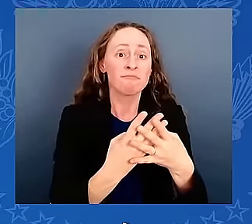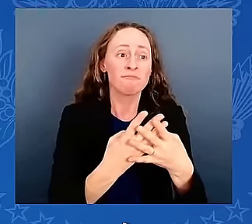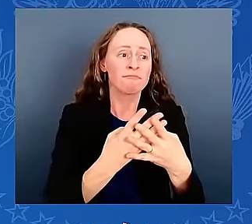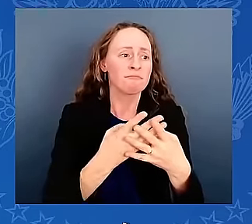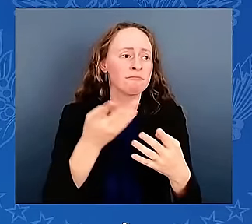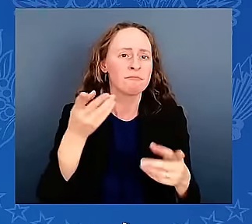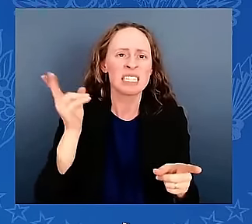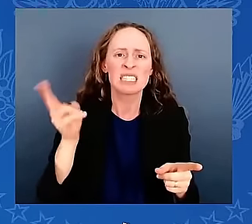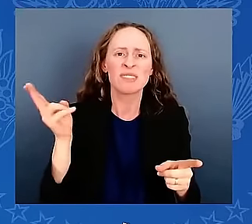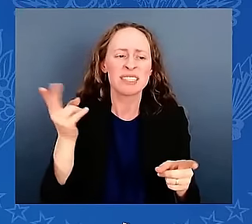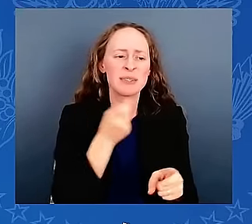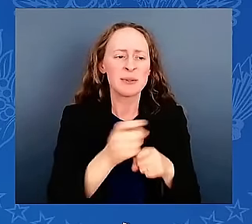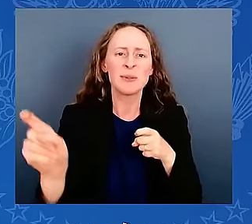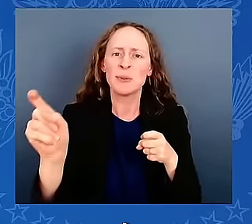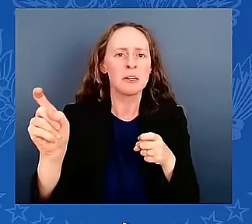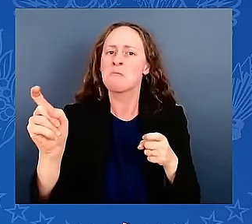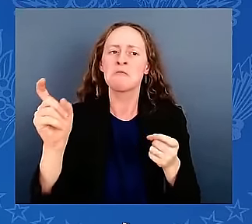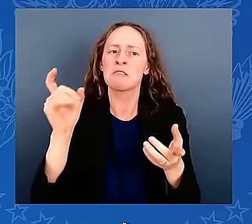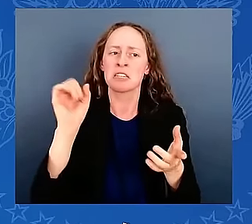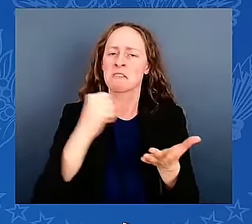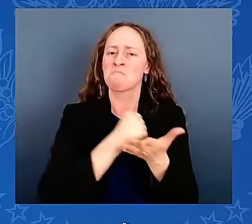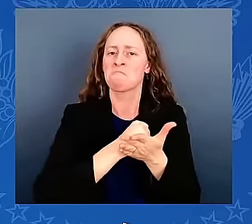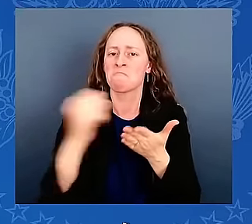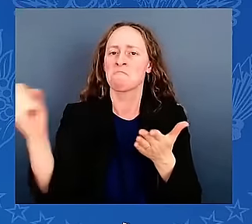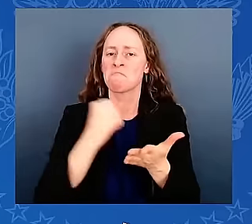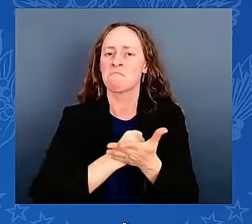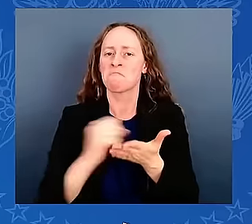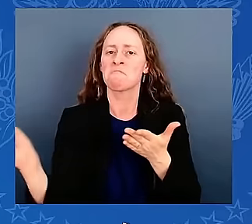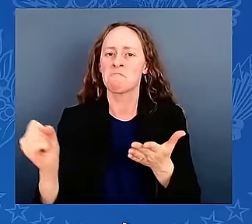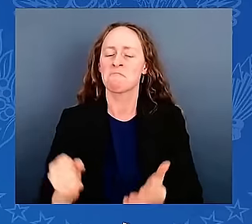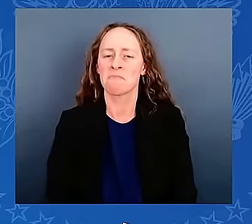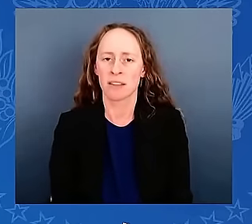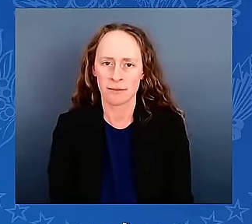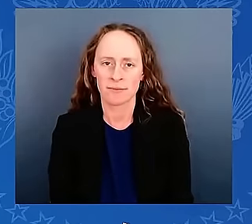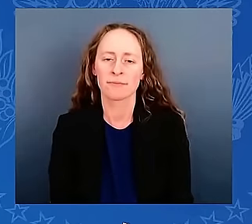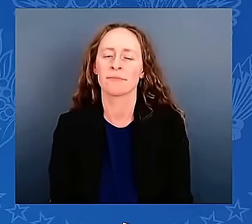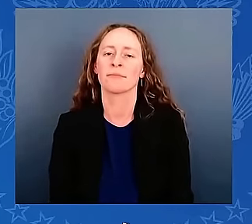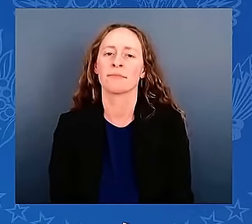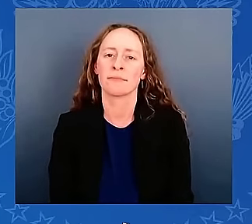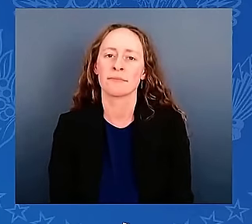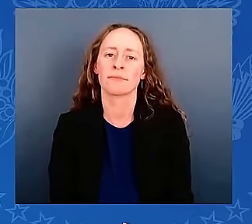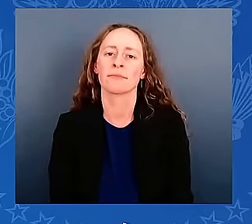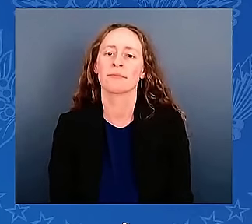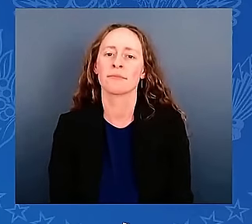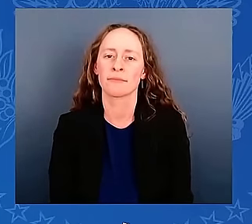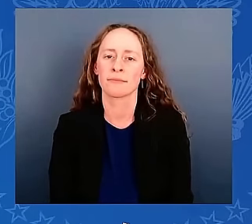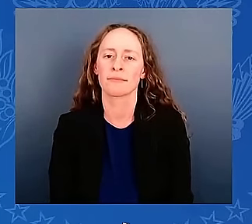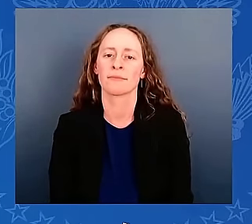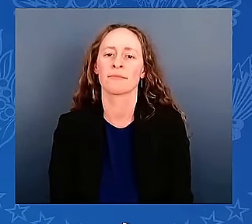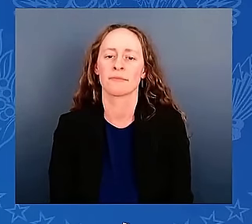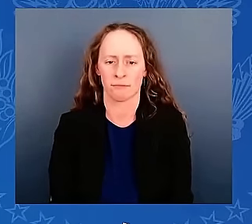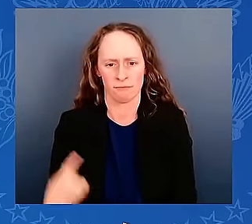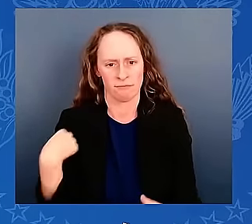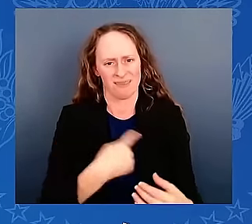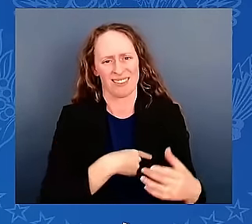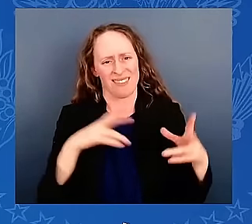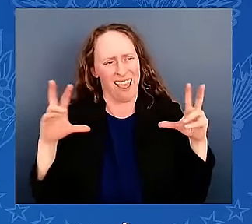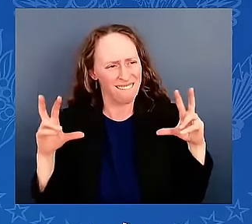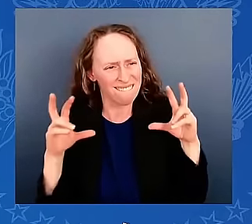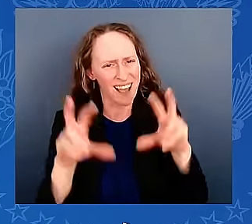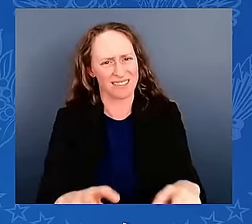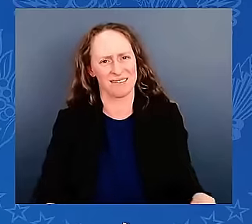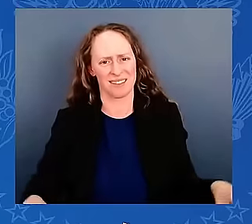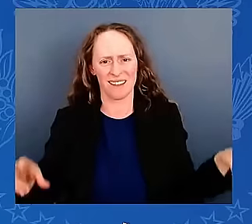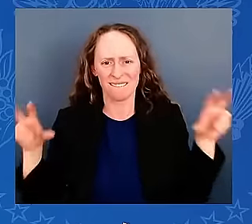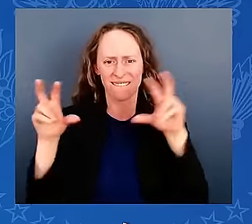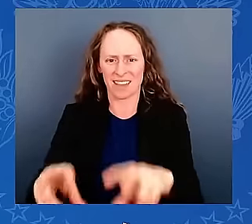NAACP, we're making the most significant investments in Black America ever in all of history. We're seeing the results. The